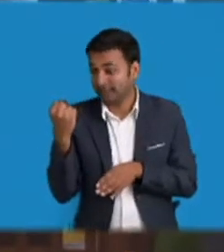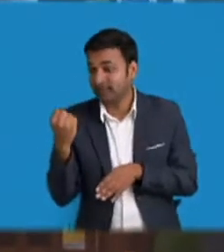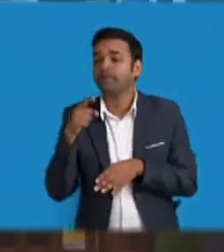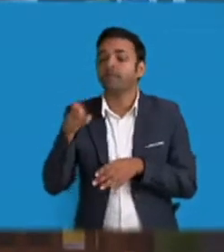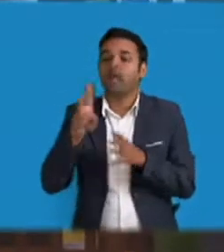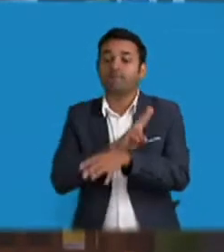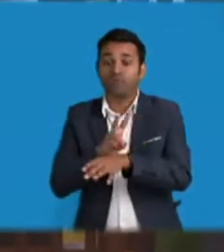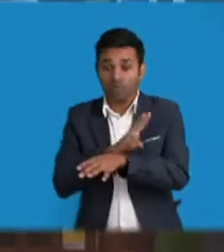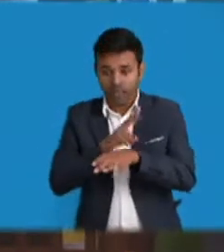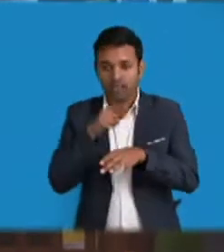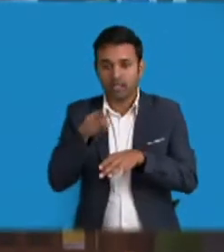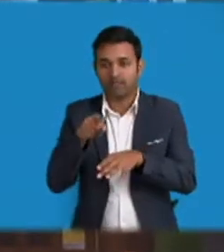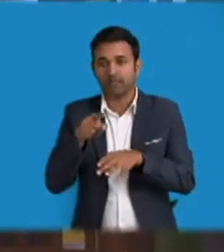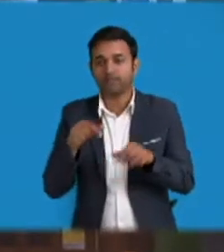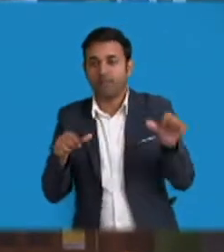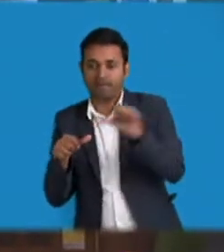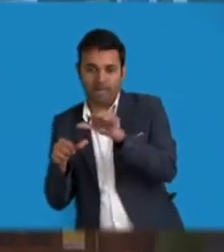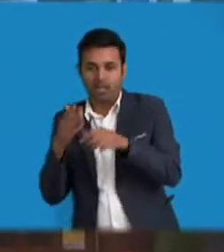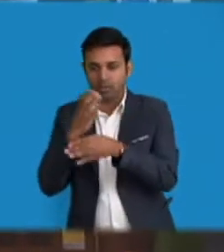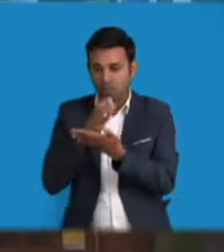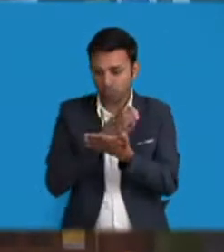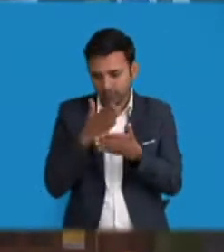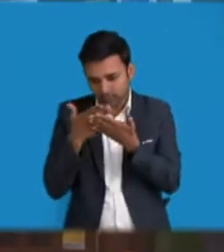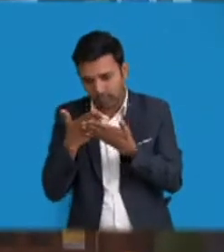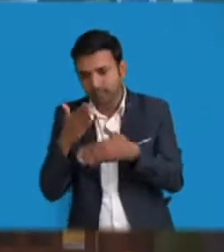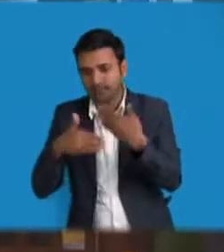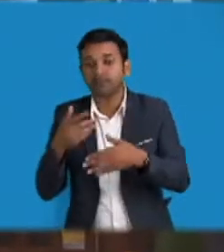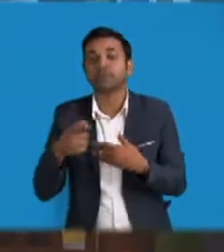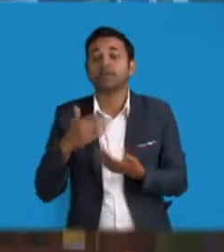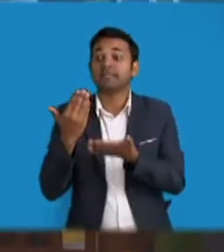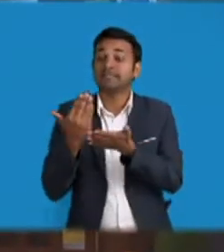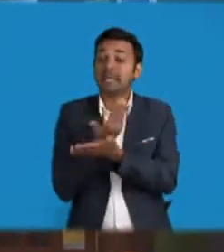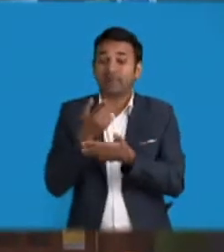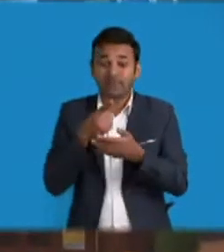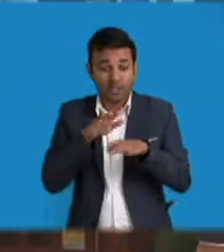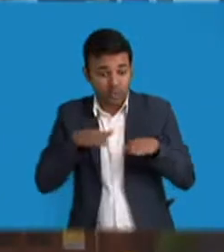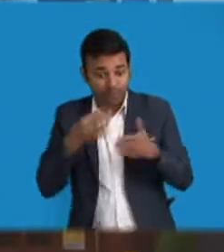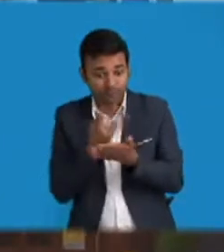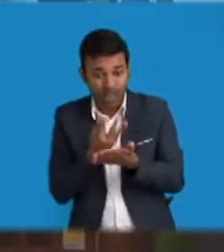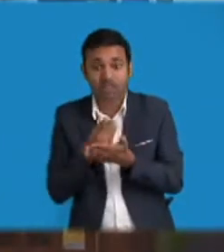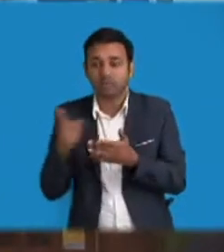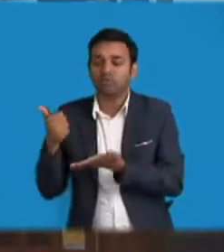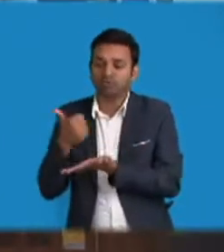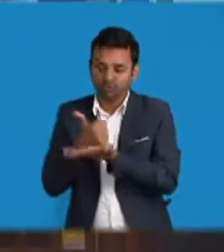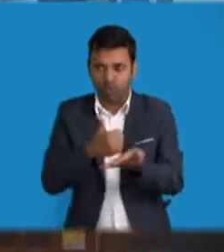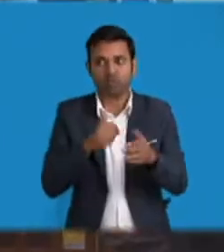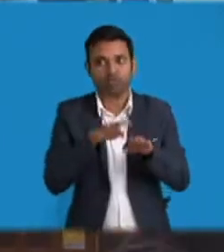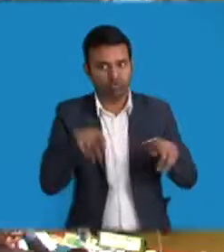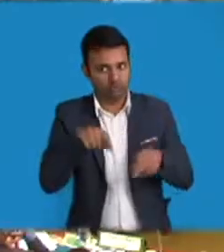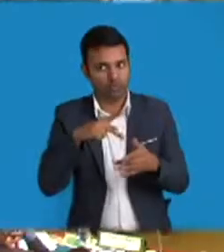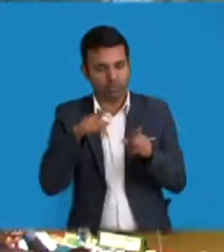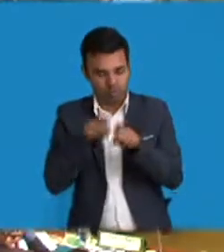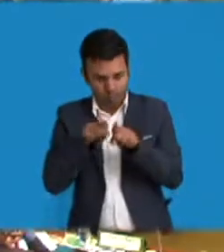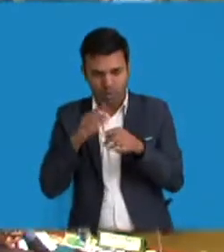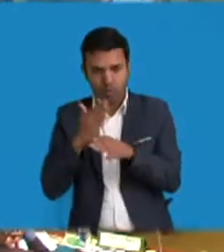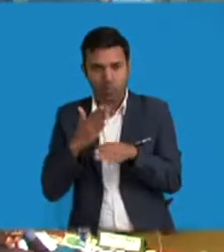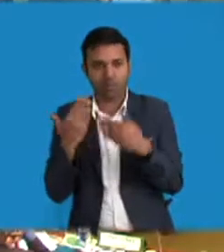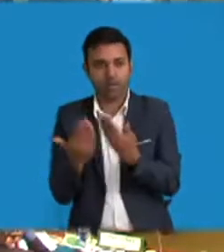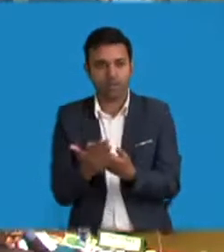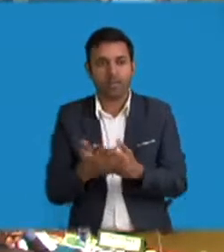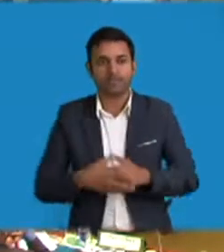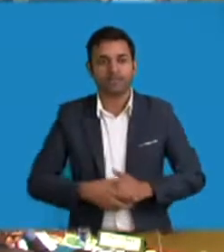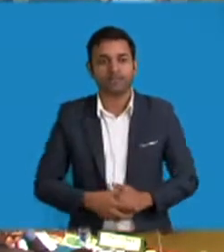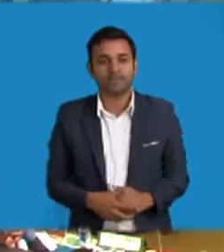Save the Children to see how we could provide them with the resources that they require to come back. Thank you. Thank you. Honourable Leader of Opposition.